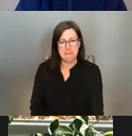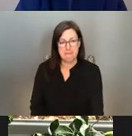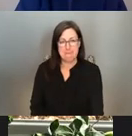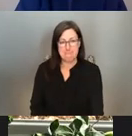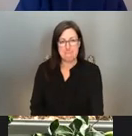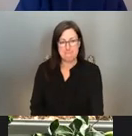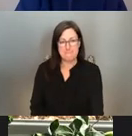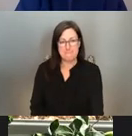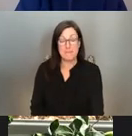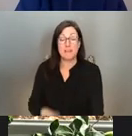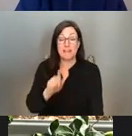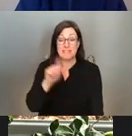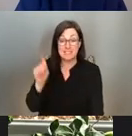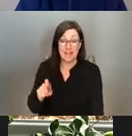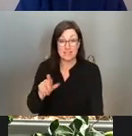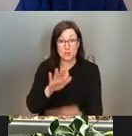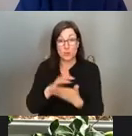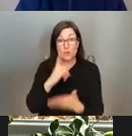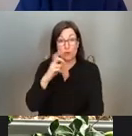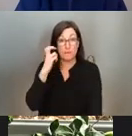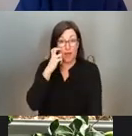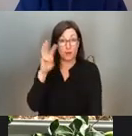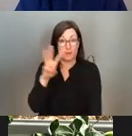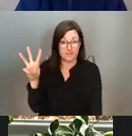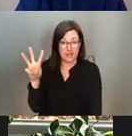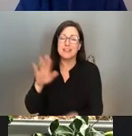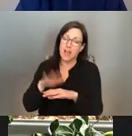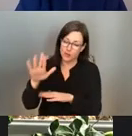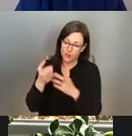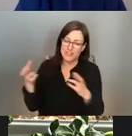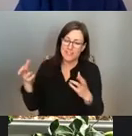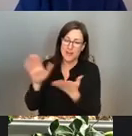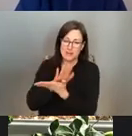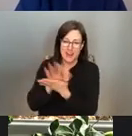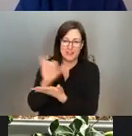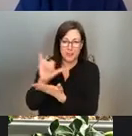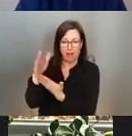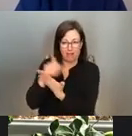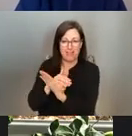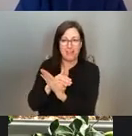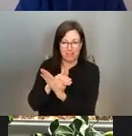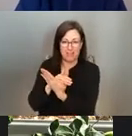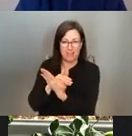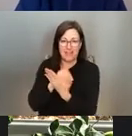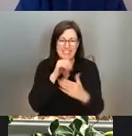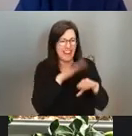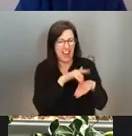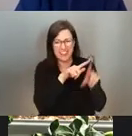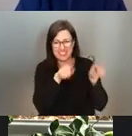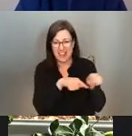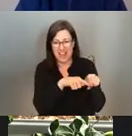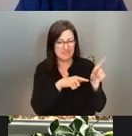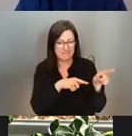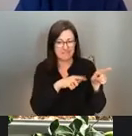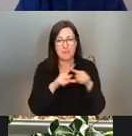on the Texas School for the Blind site, and I have that on your resource page. I did not put it on this slide. Anne, could we play